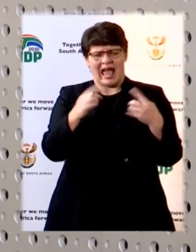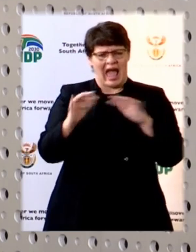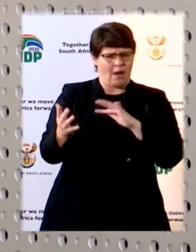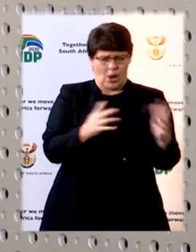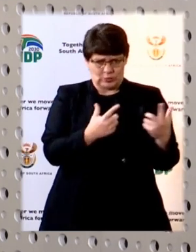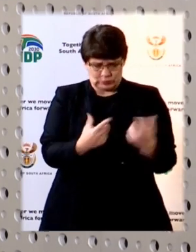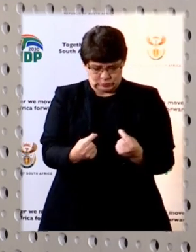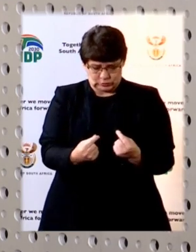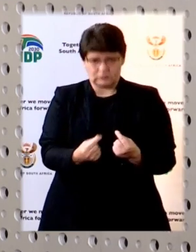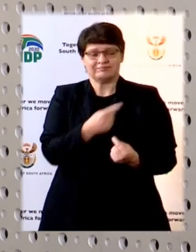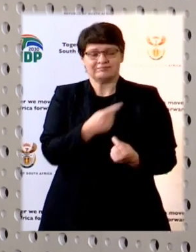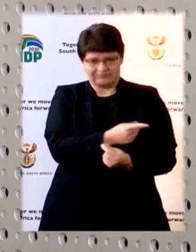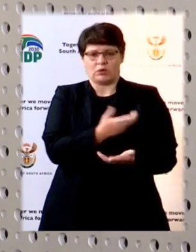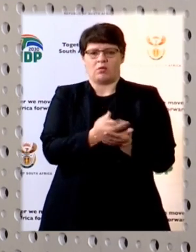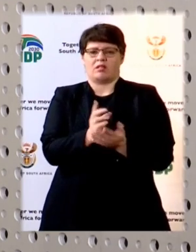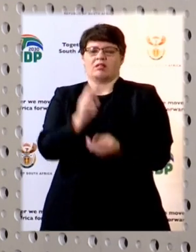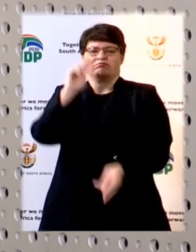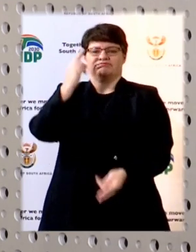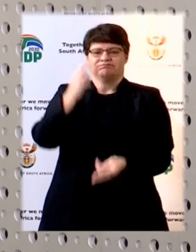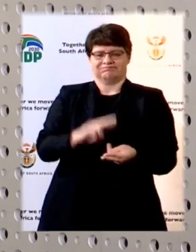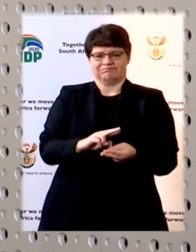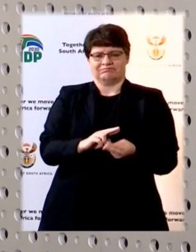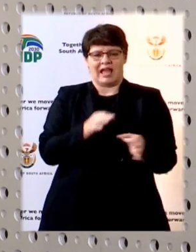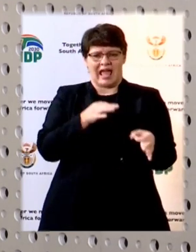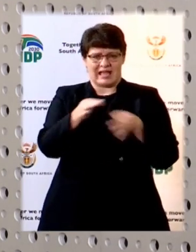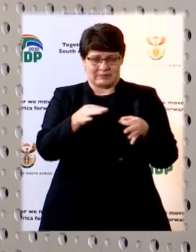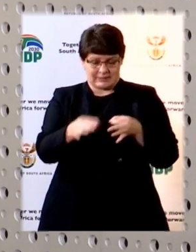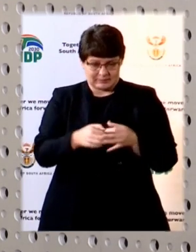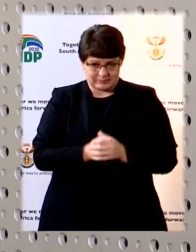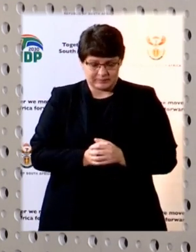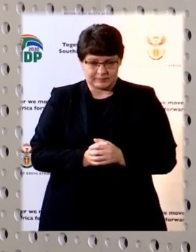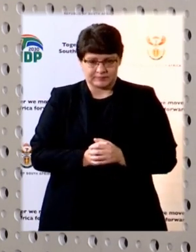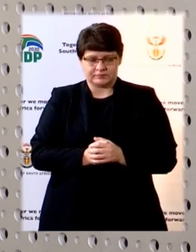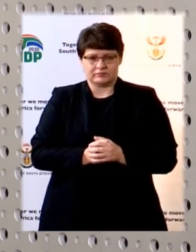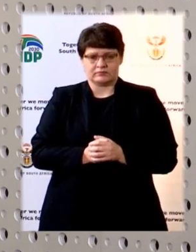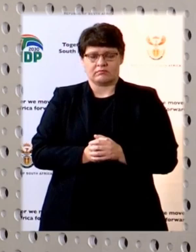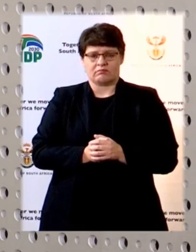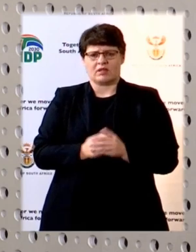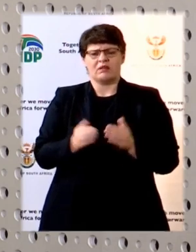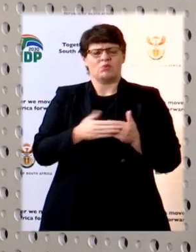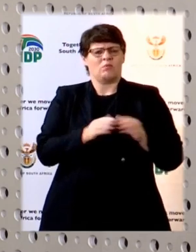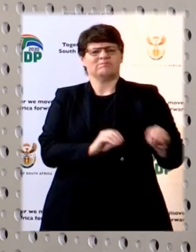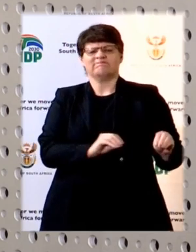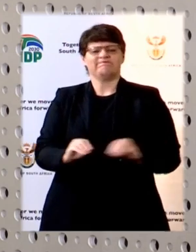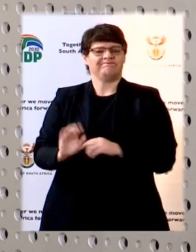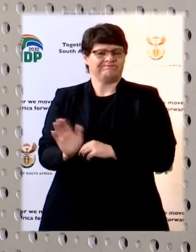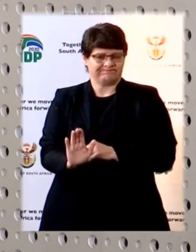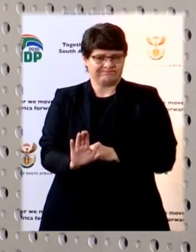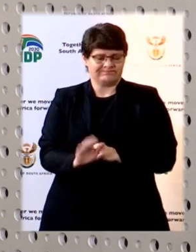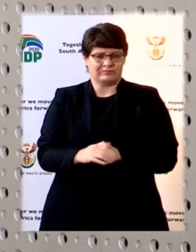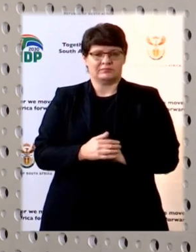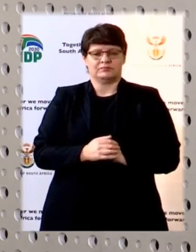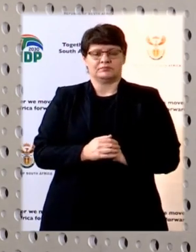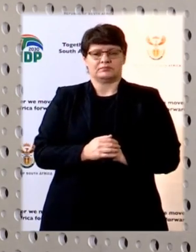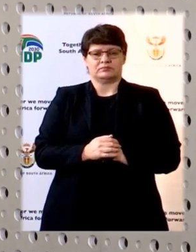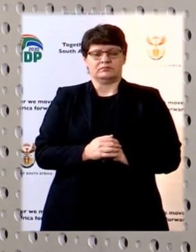Africa, His Excellency Cyril Matamela Ramaphosa. Without any further ado, we will